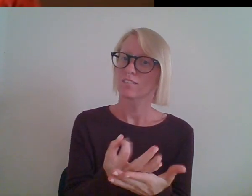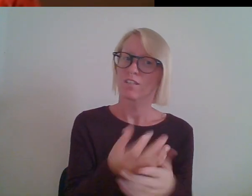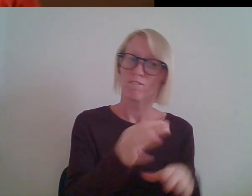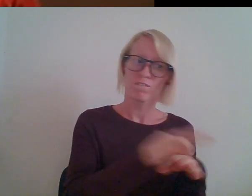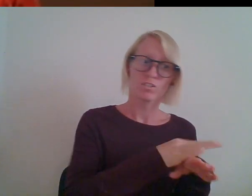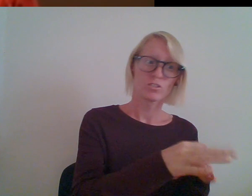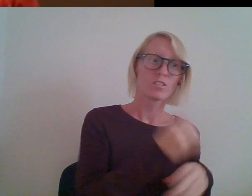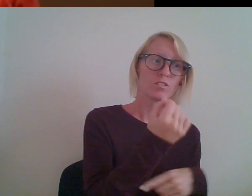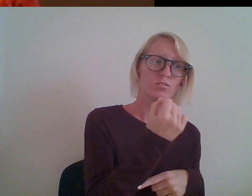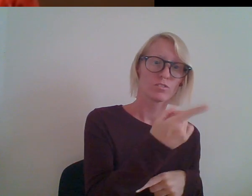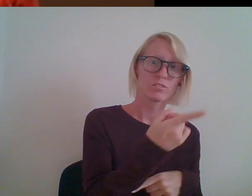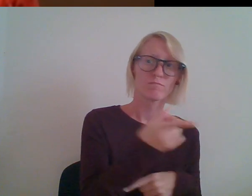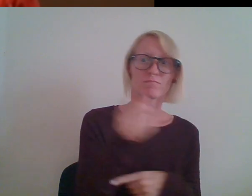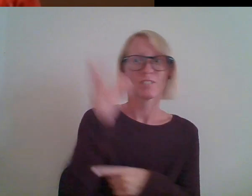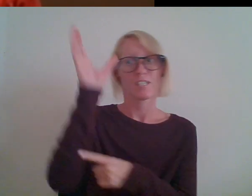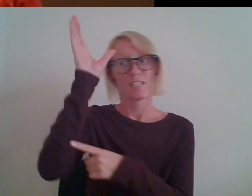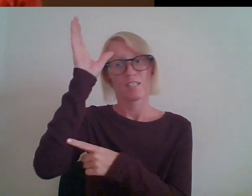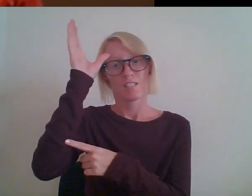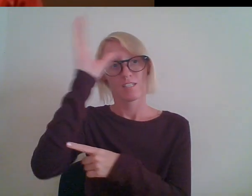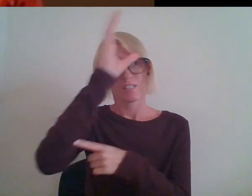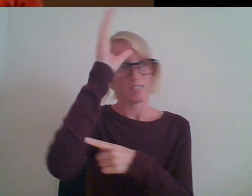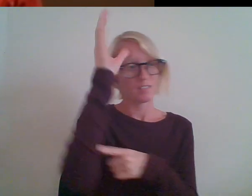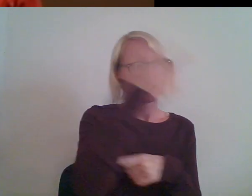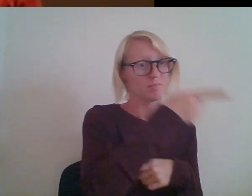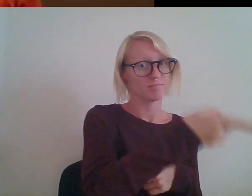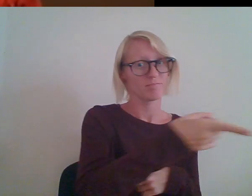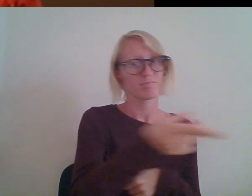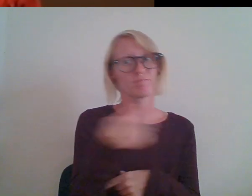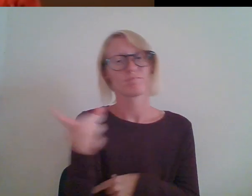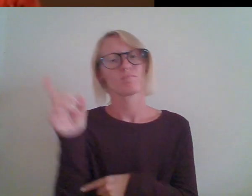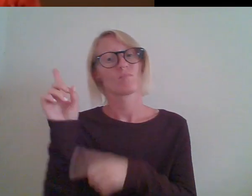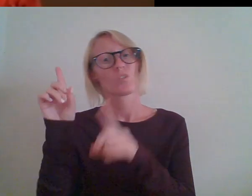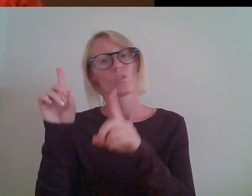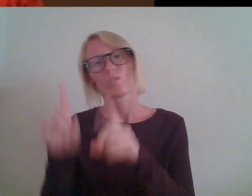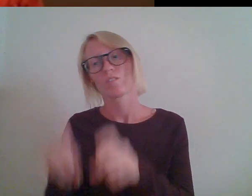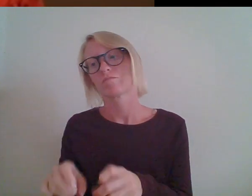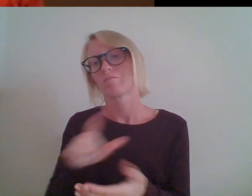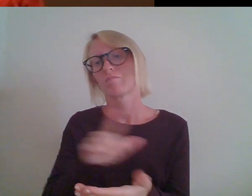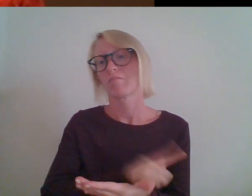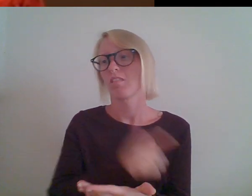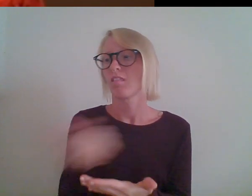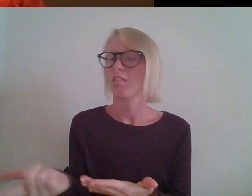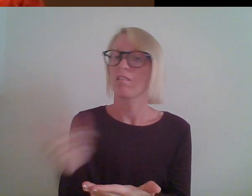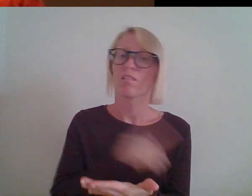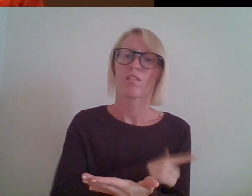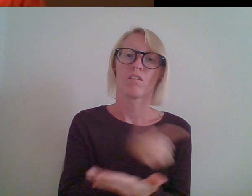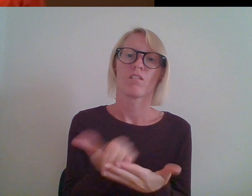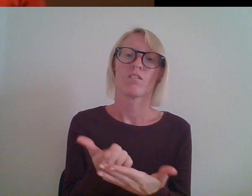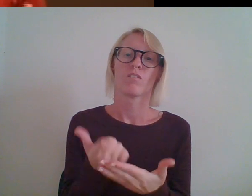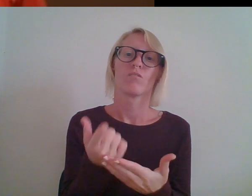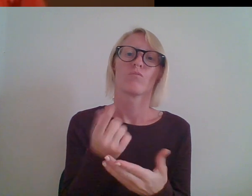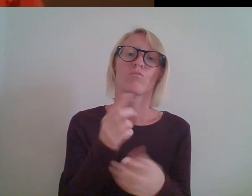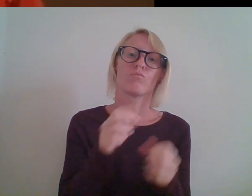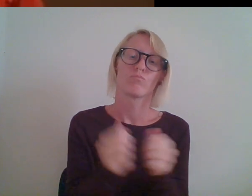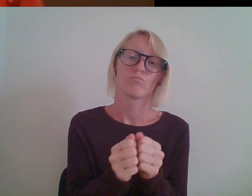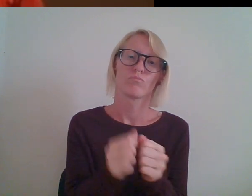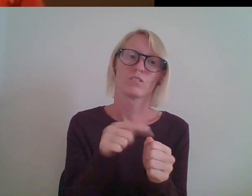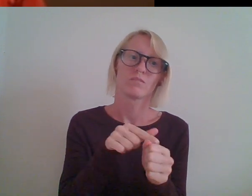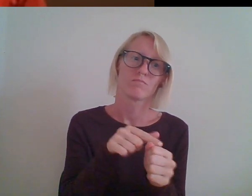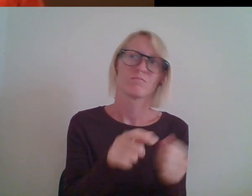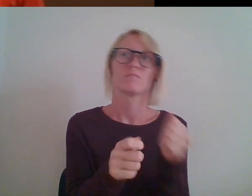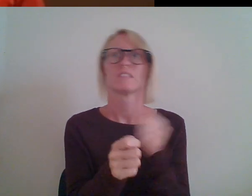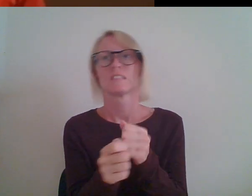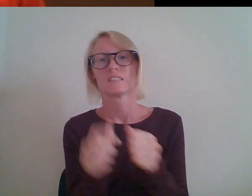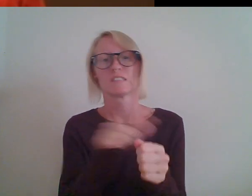of it. The concept was there. But every quiz, she'd flip-flop. The right is deoxygenated. No, the left is